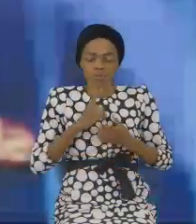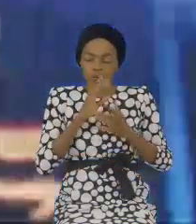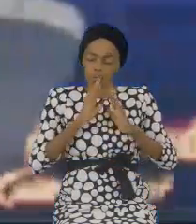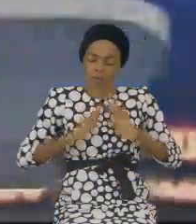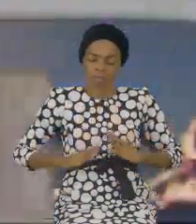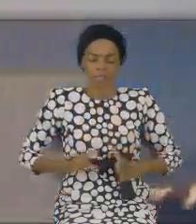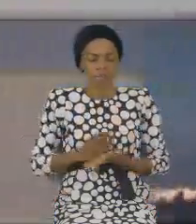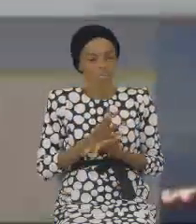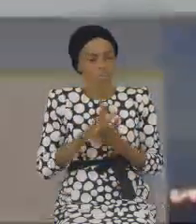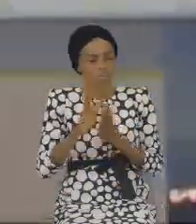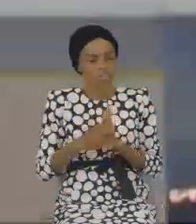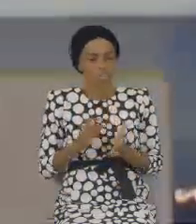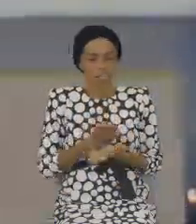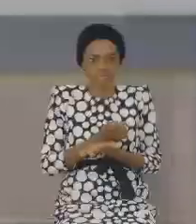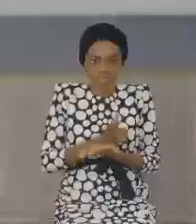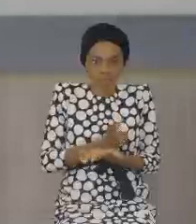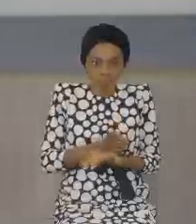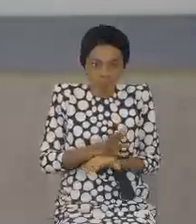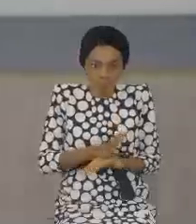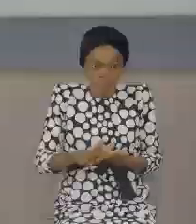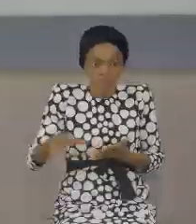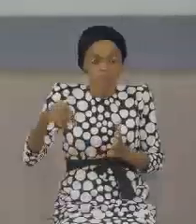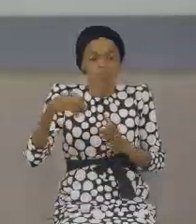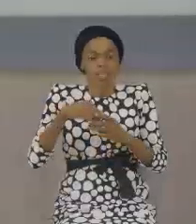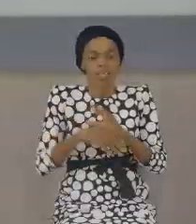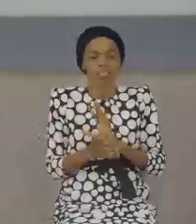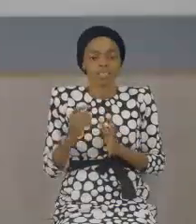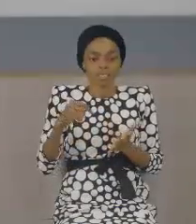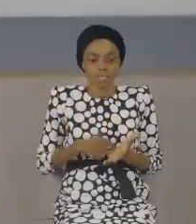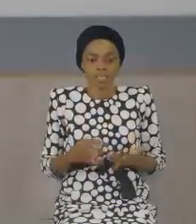godly in this present world. And then in